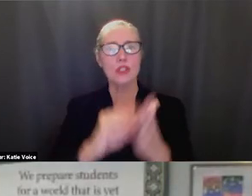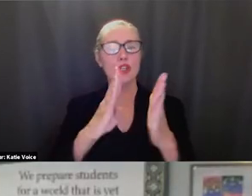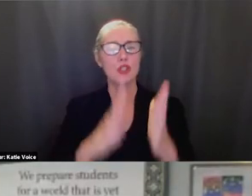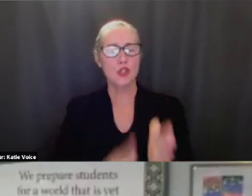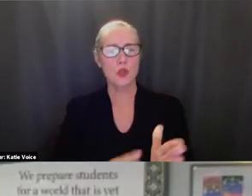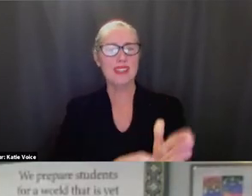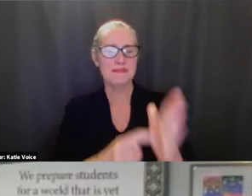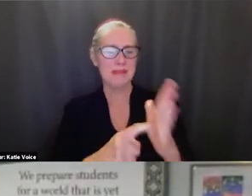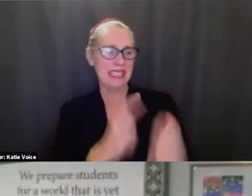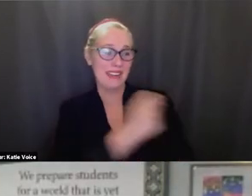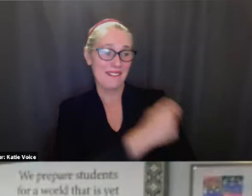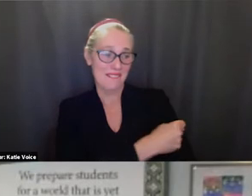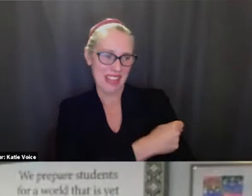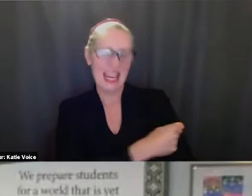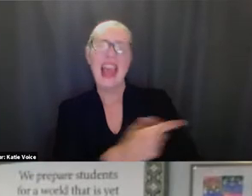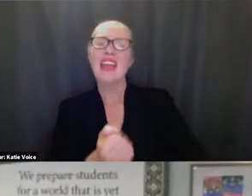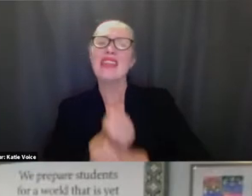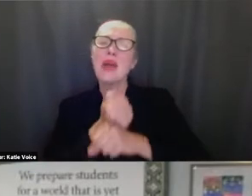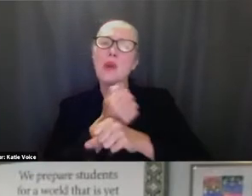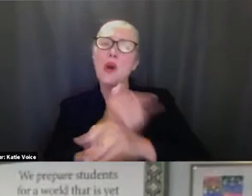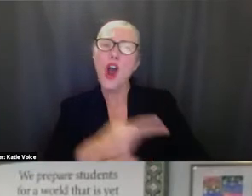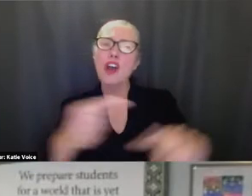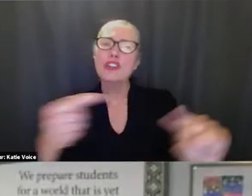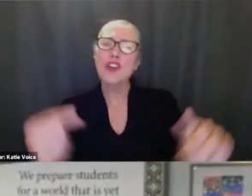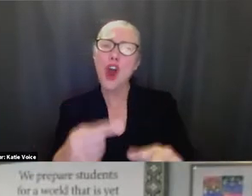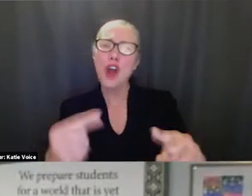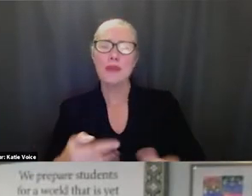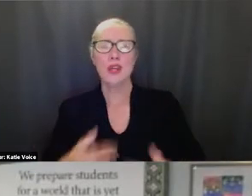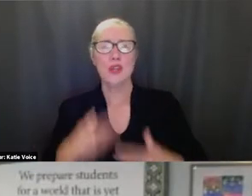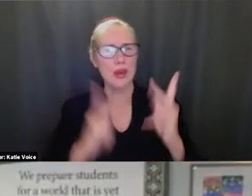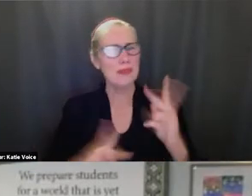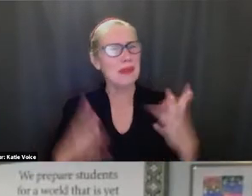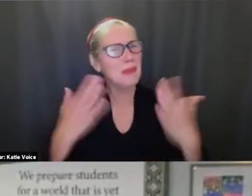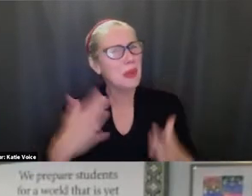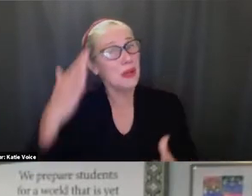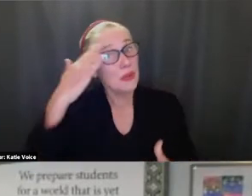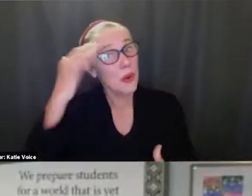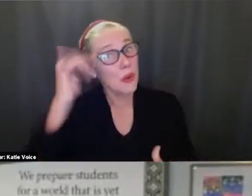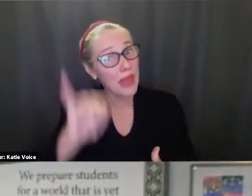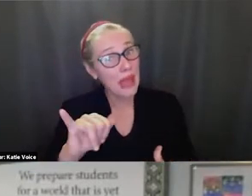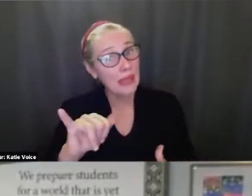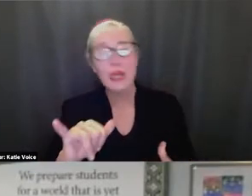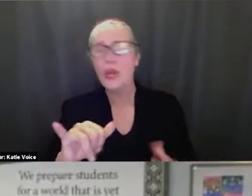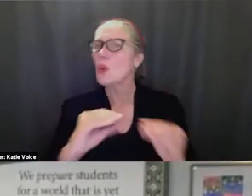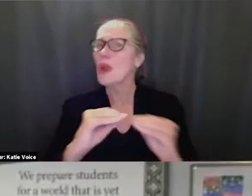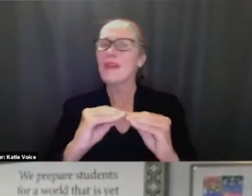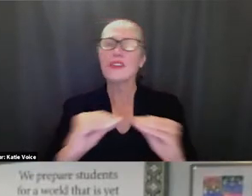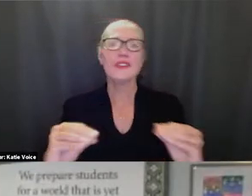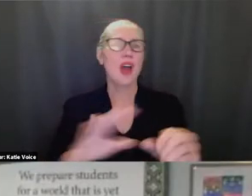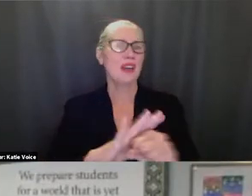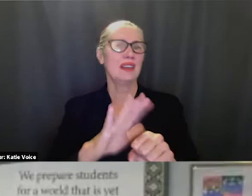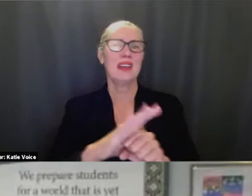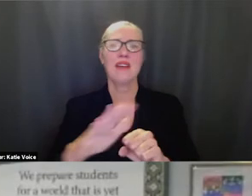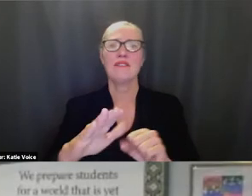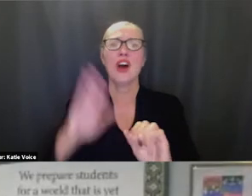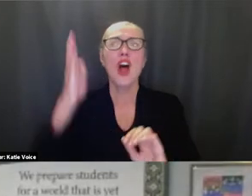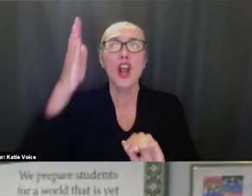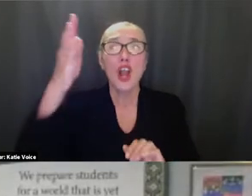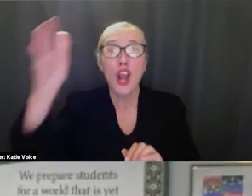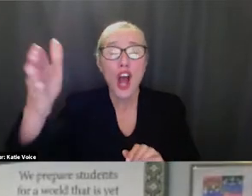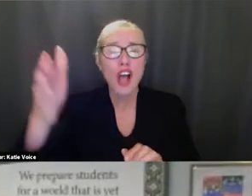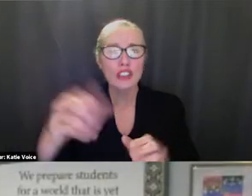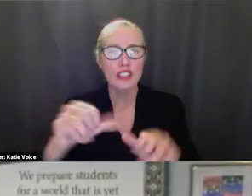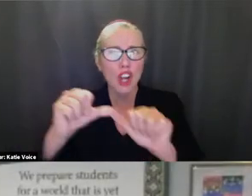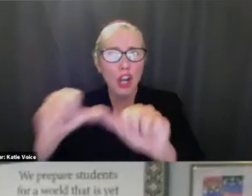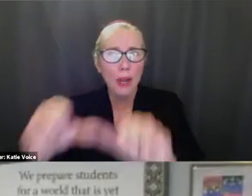vaccine will cause harm to many young people we know that we have no long-term data on how this will affect them